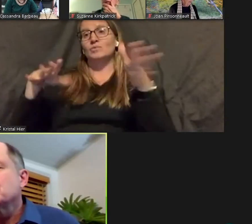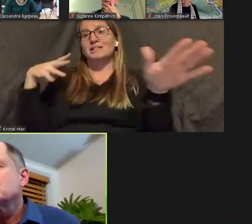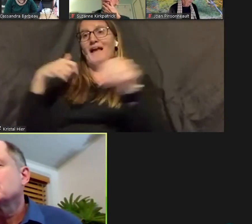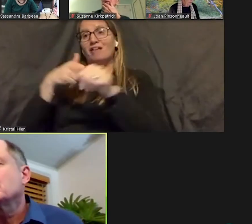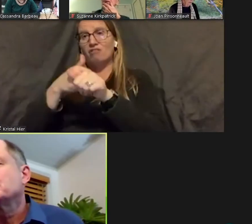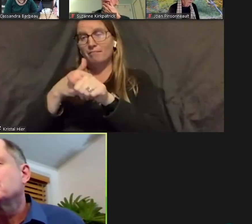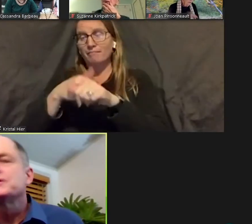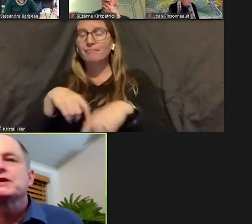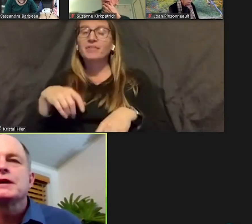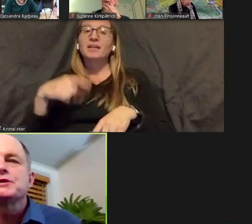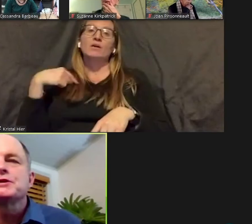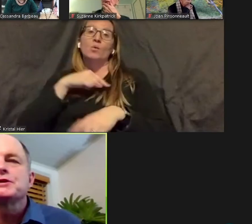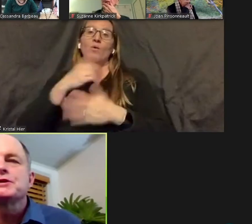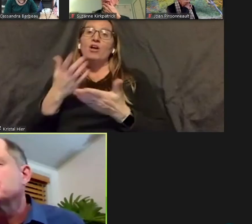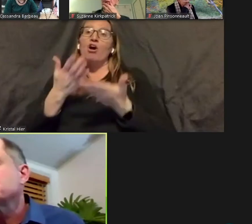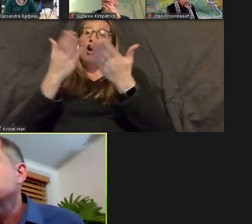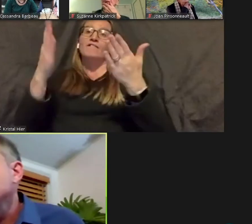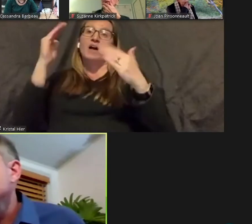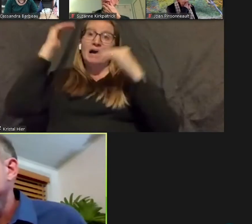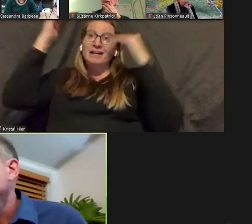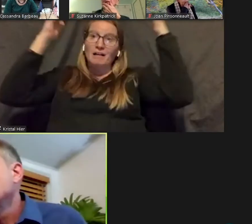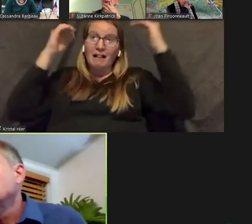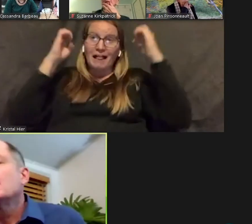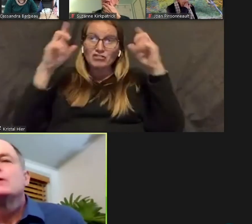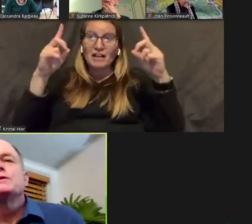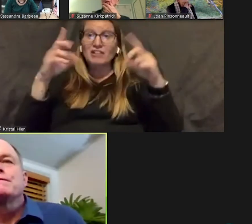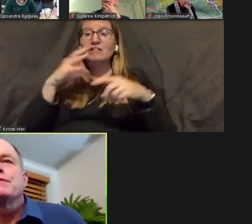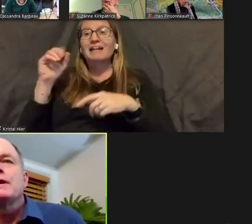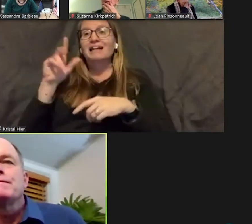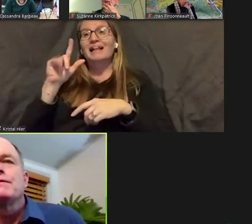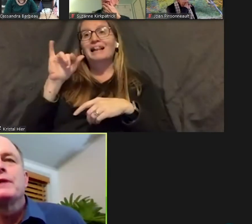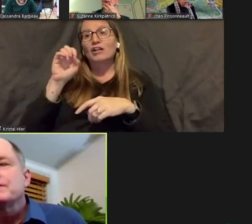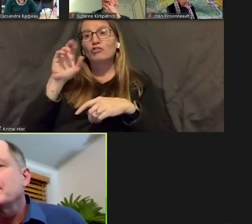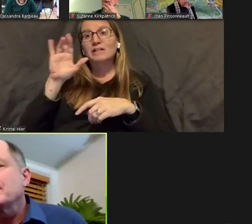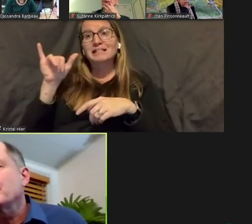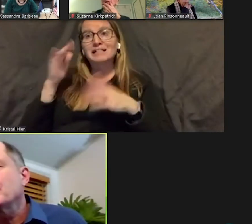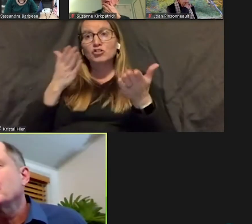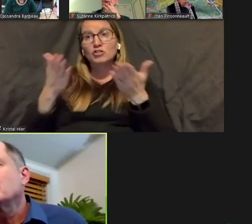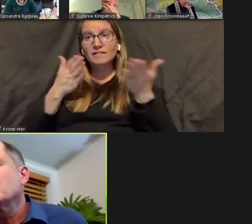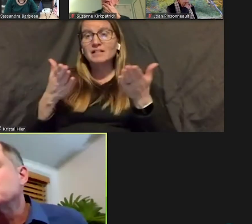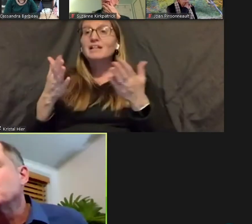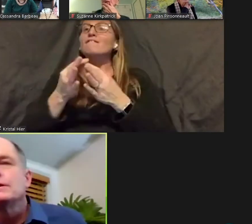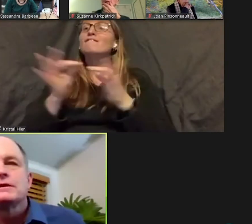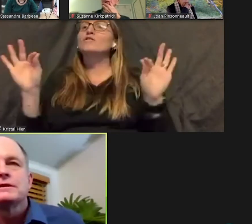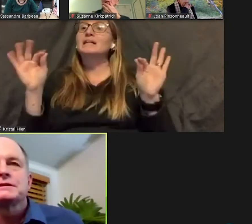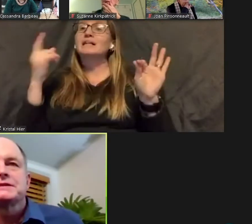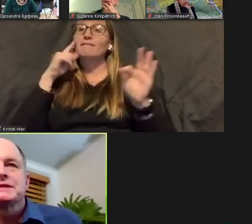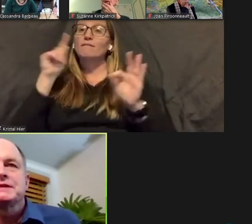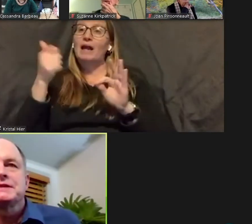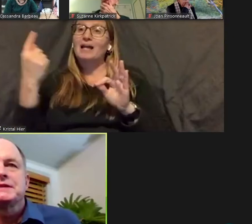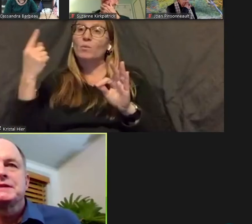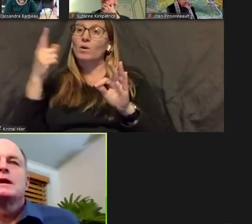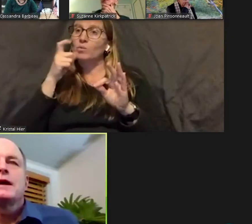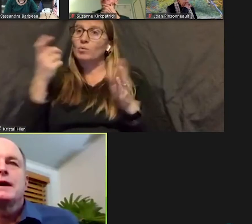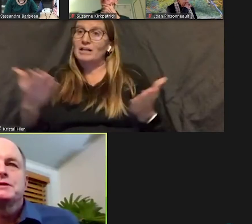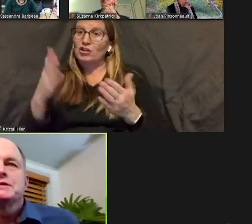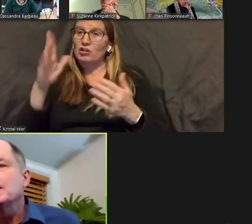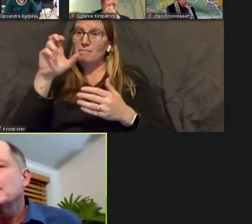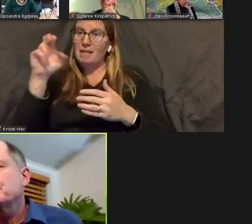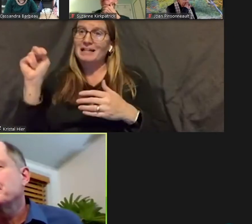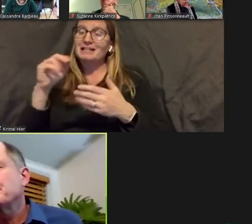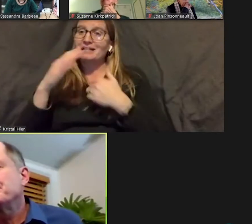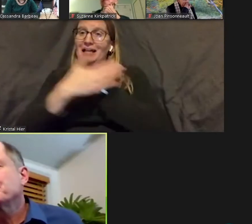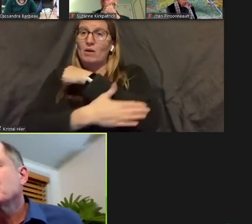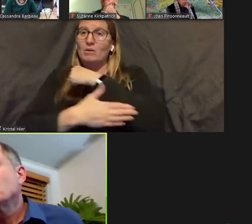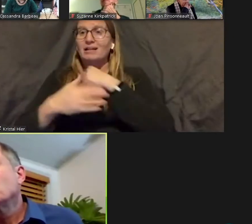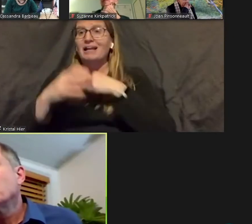we offer, adult education and literacy services, which are free for Bennington County adult learners, 16